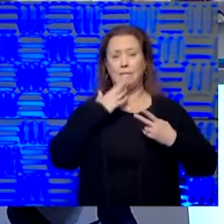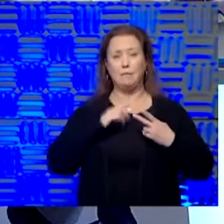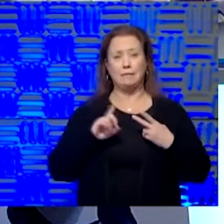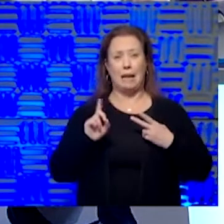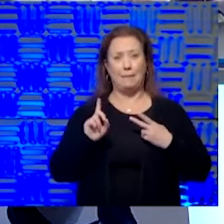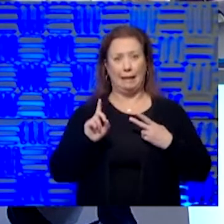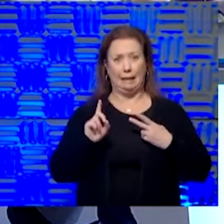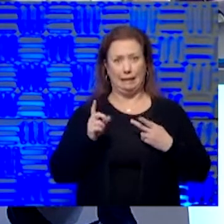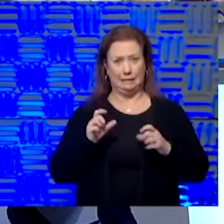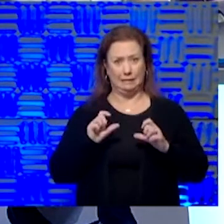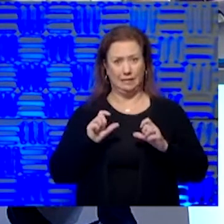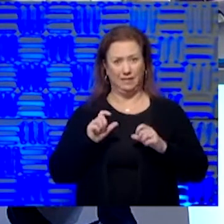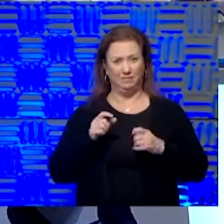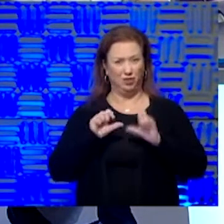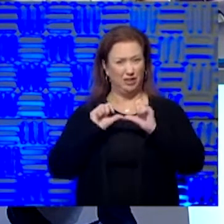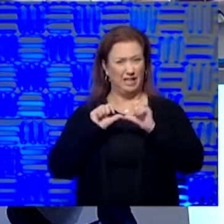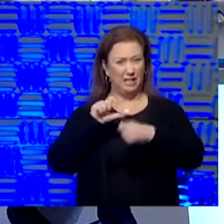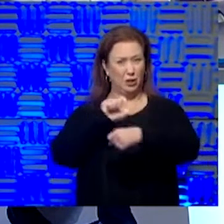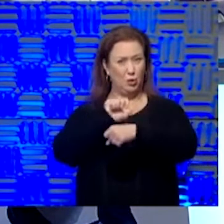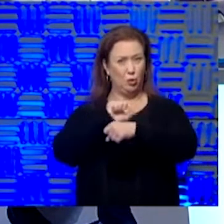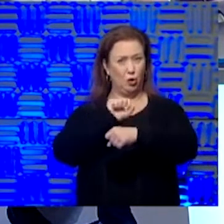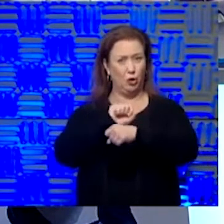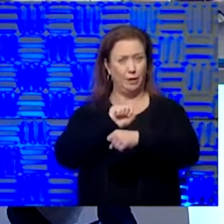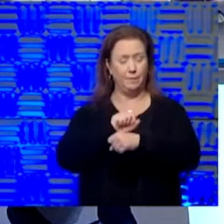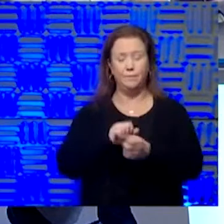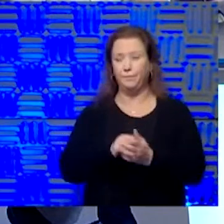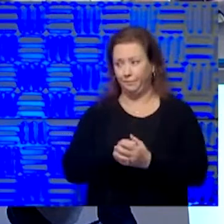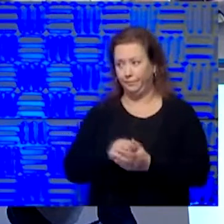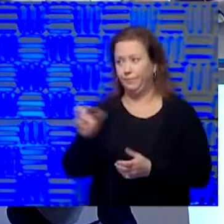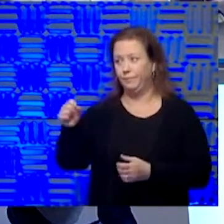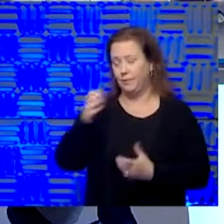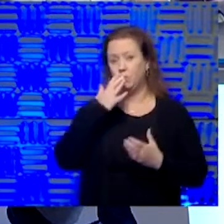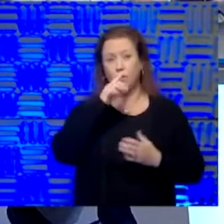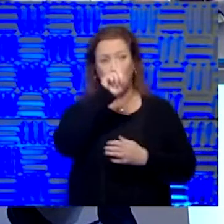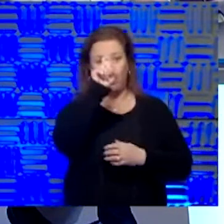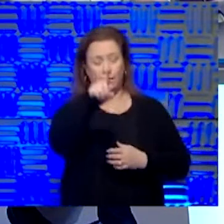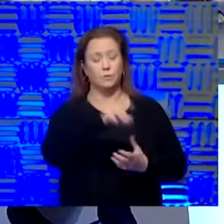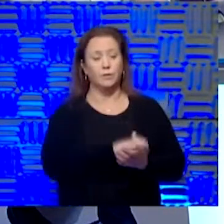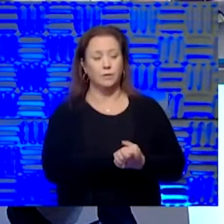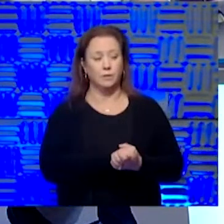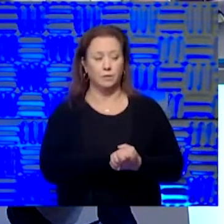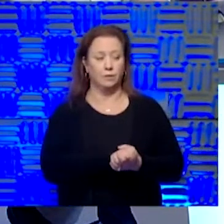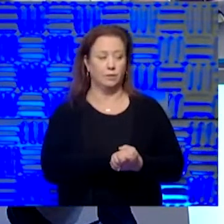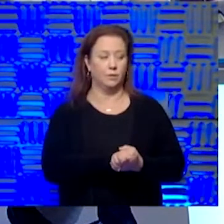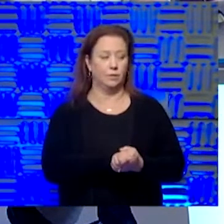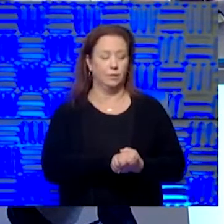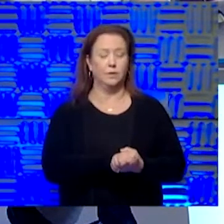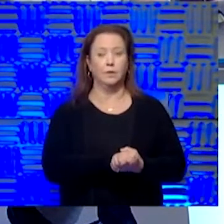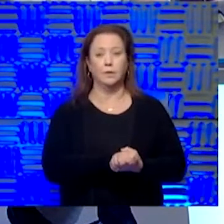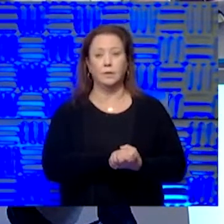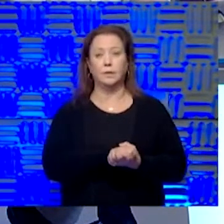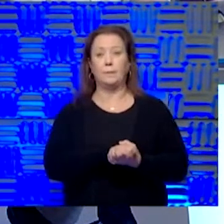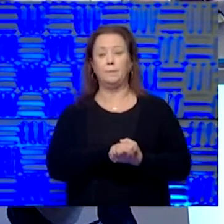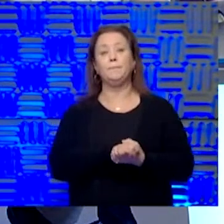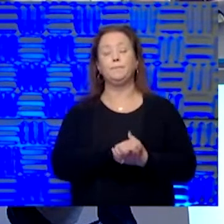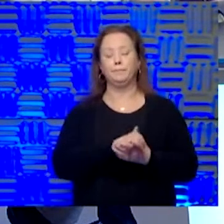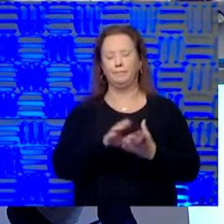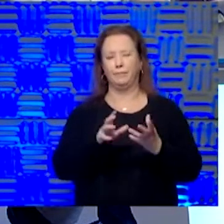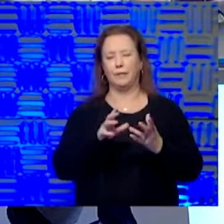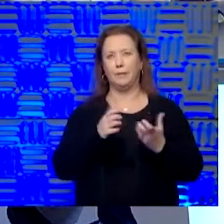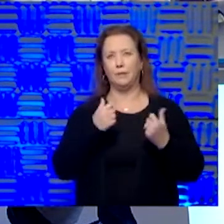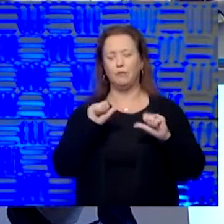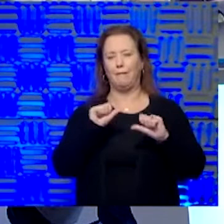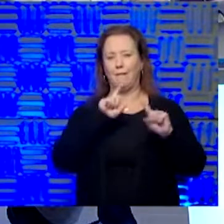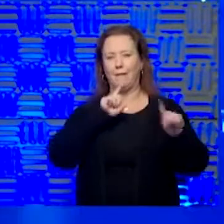diabetes, should they be working? That's also a really good question, and so let me try and take